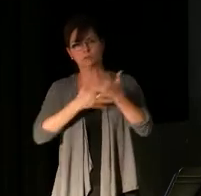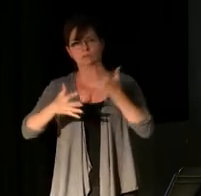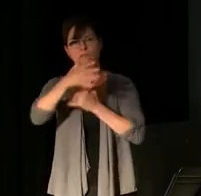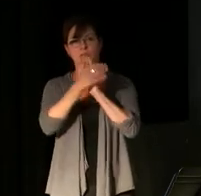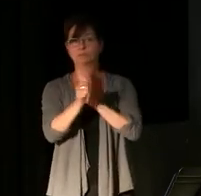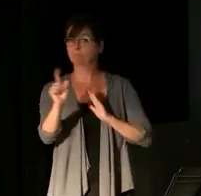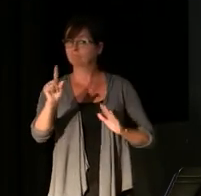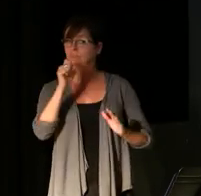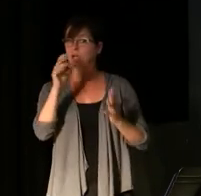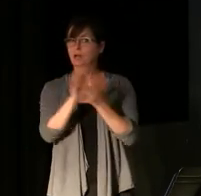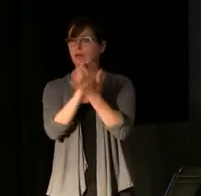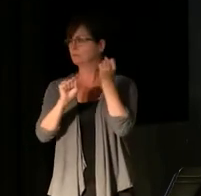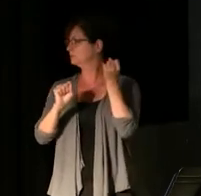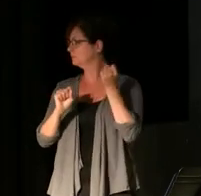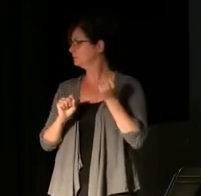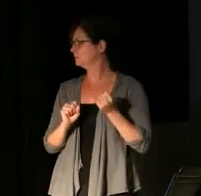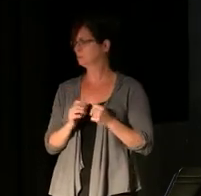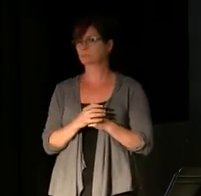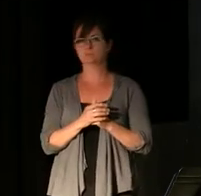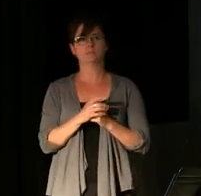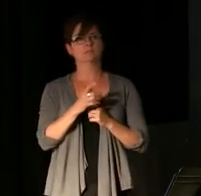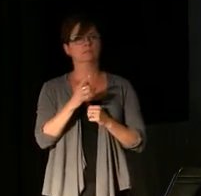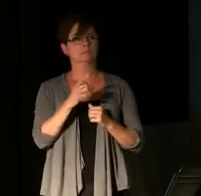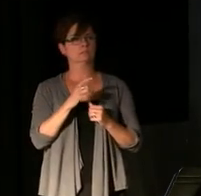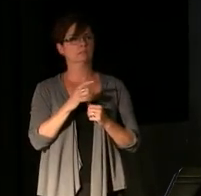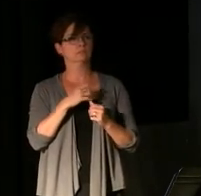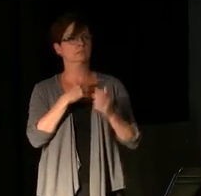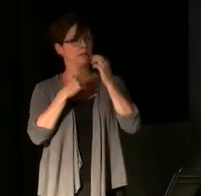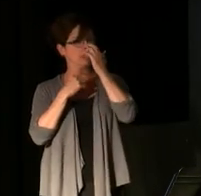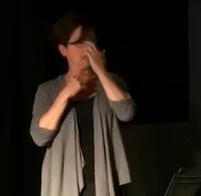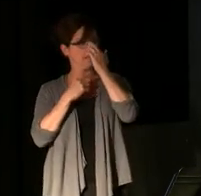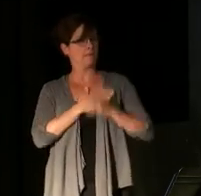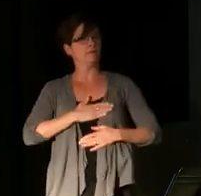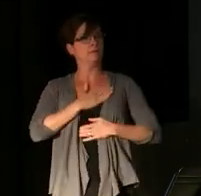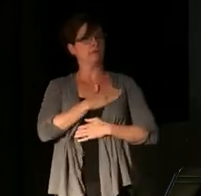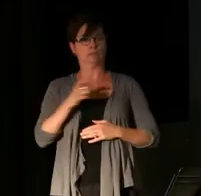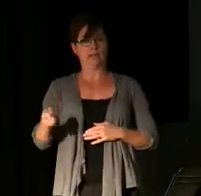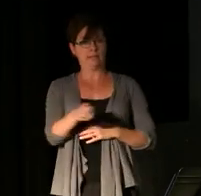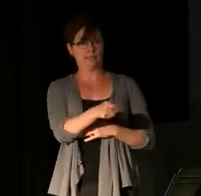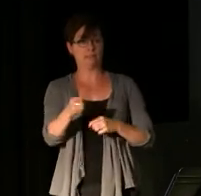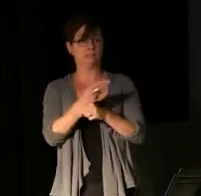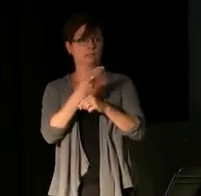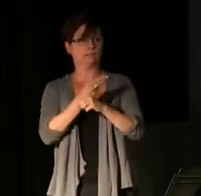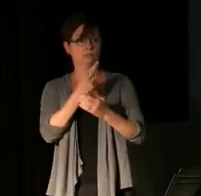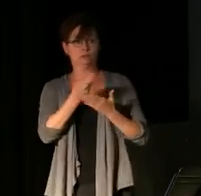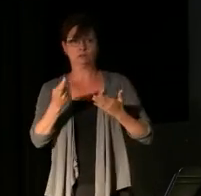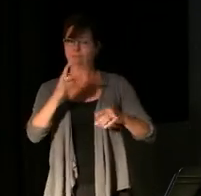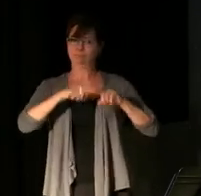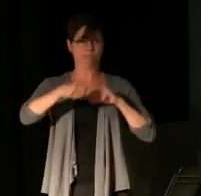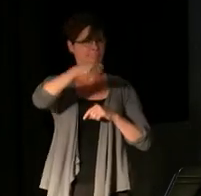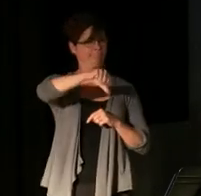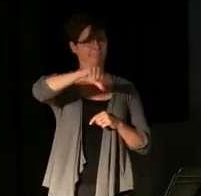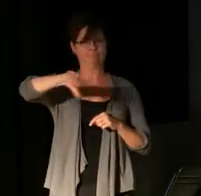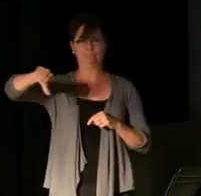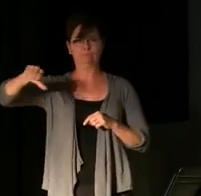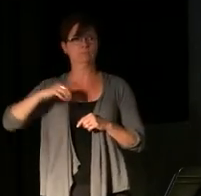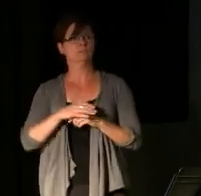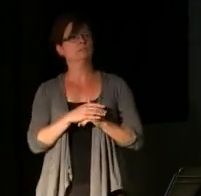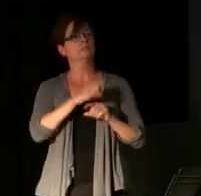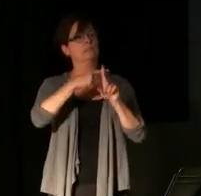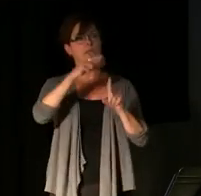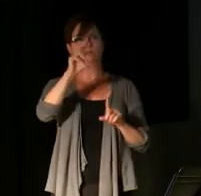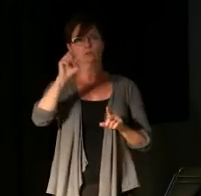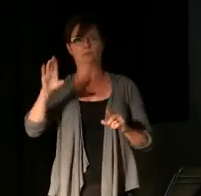your army. What is this? There's recreation and game use. Resources that you can't refuse. Plus